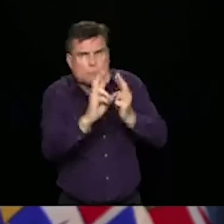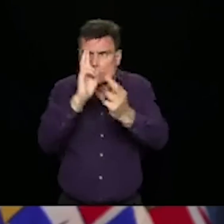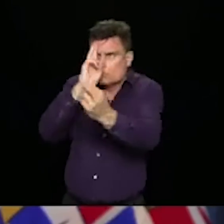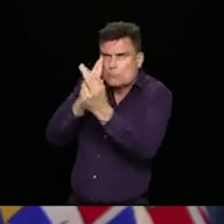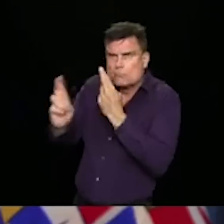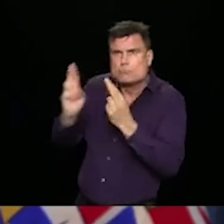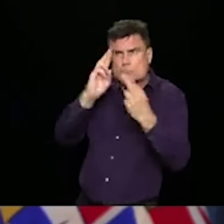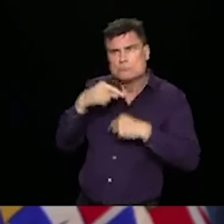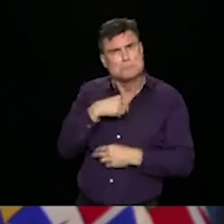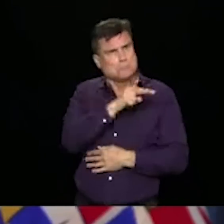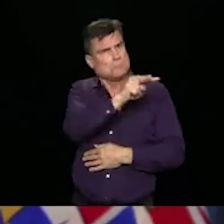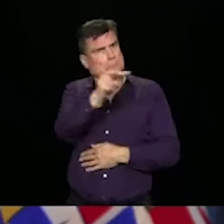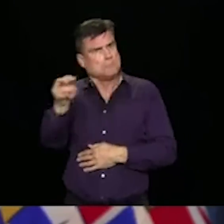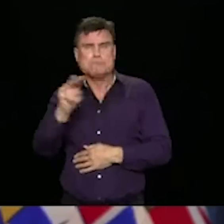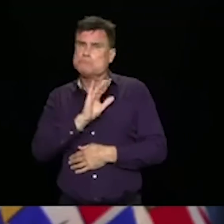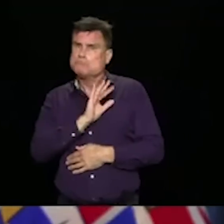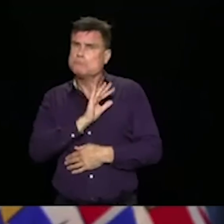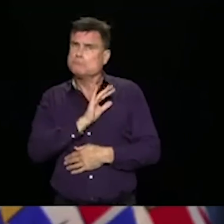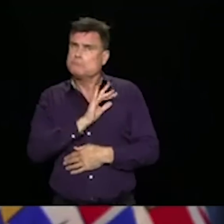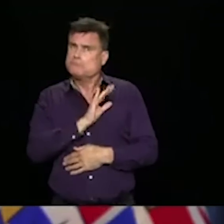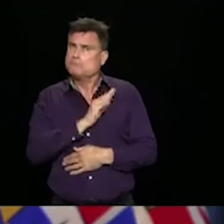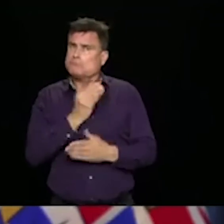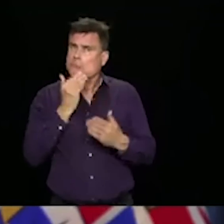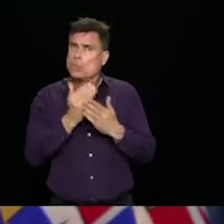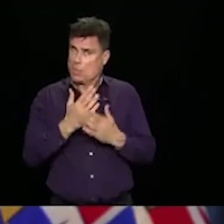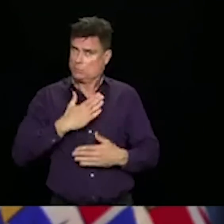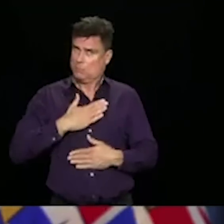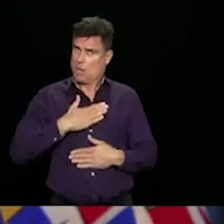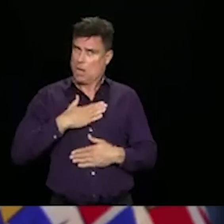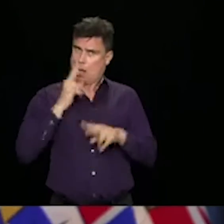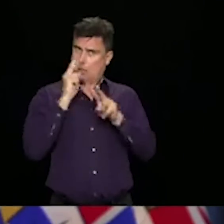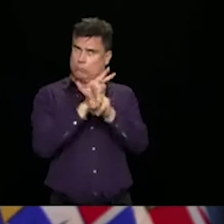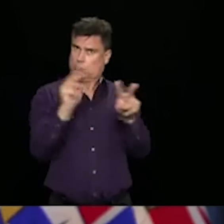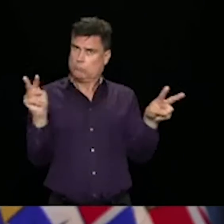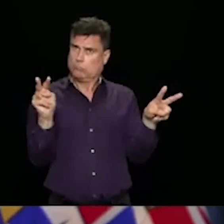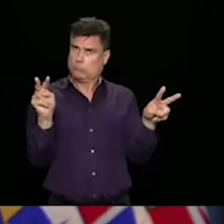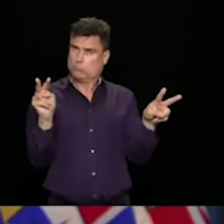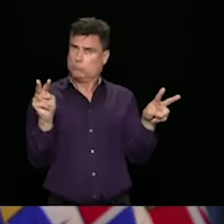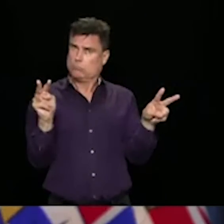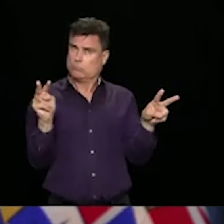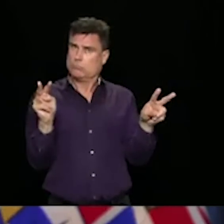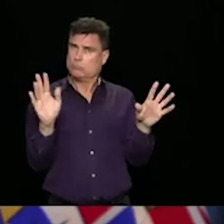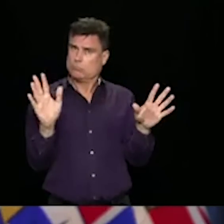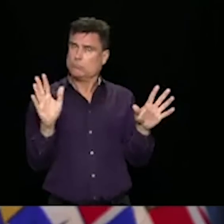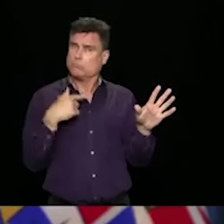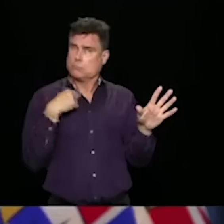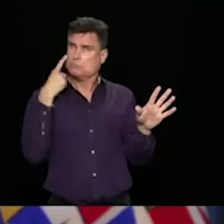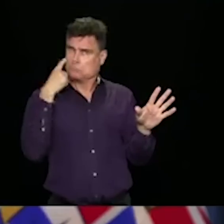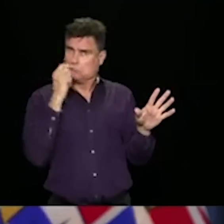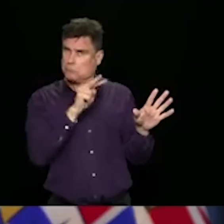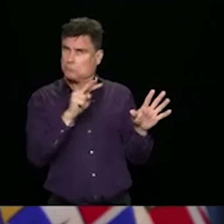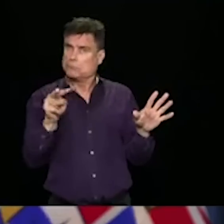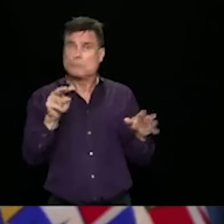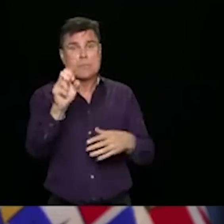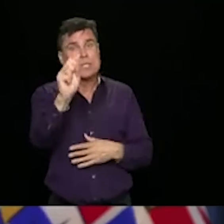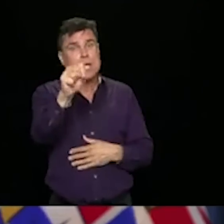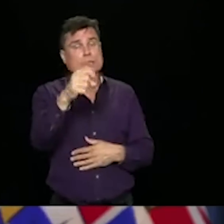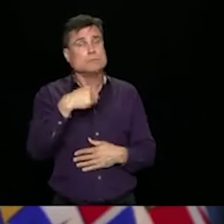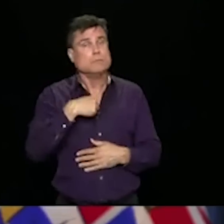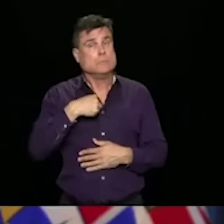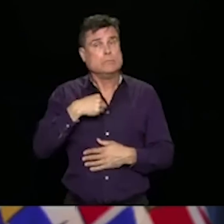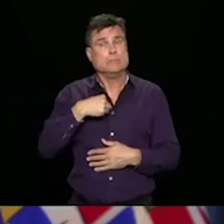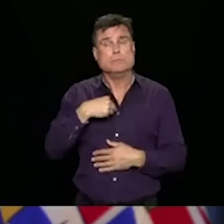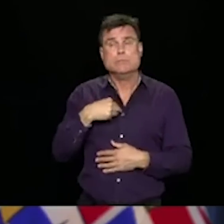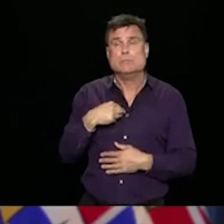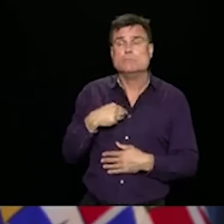mostly been a very positive thing in what I have seen. And I certainly have tried to experience it myself and support some